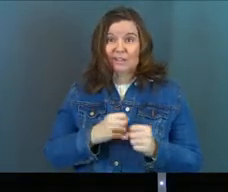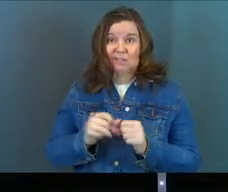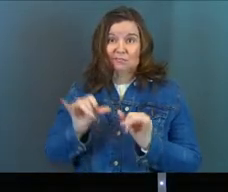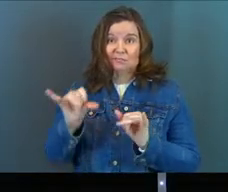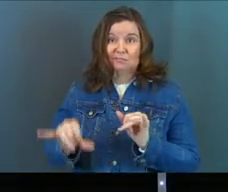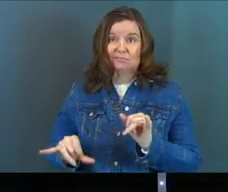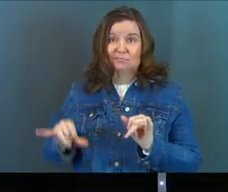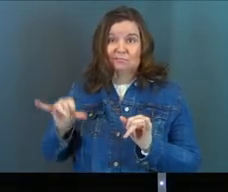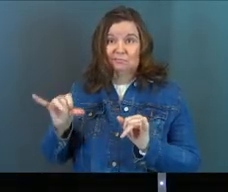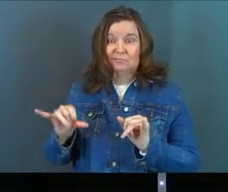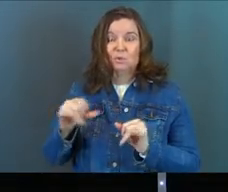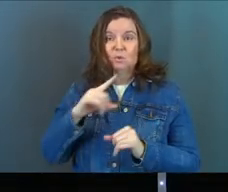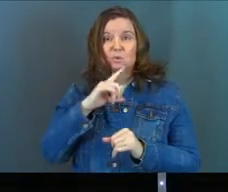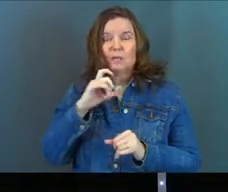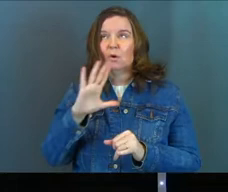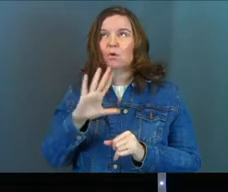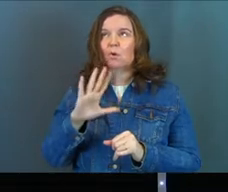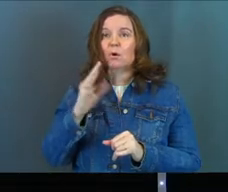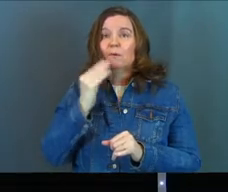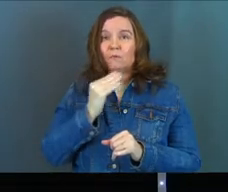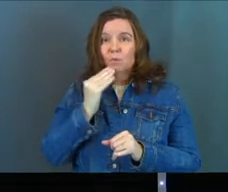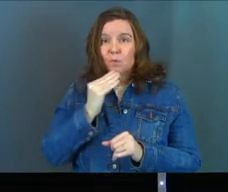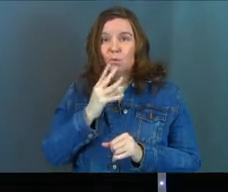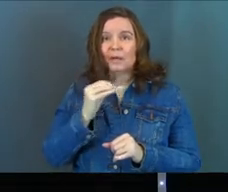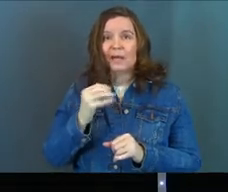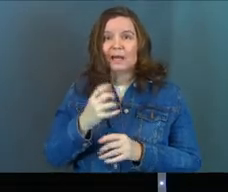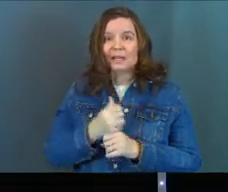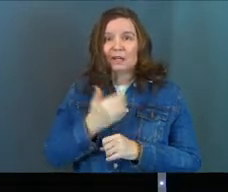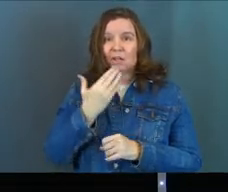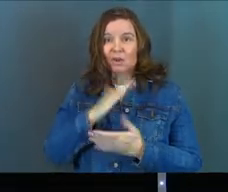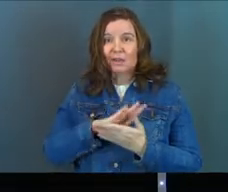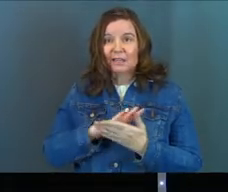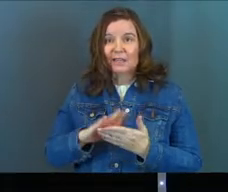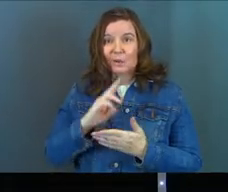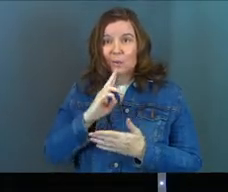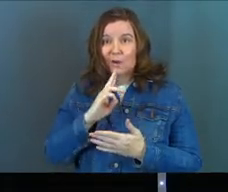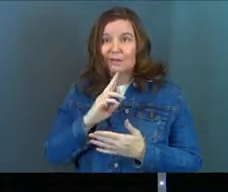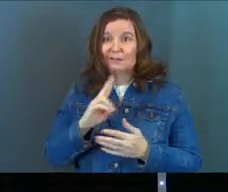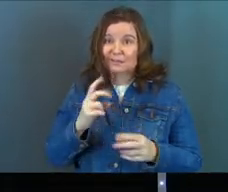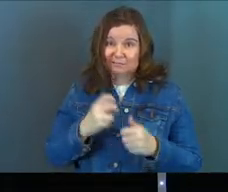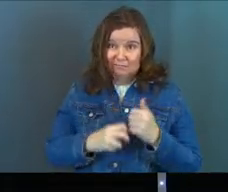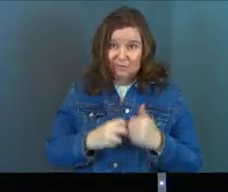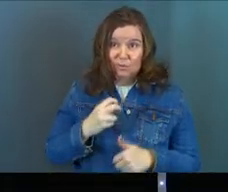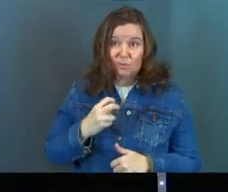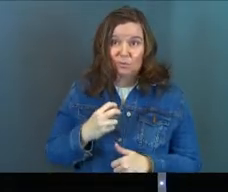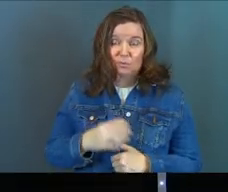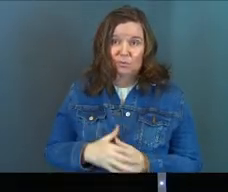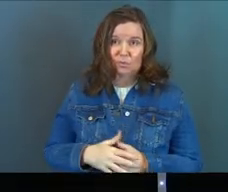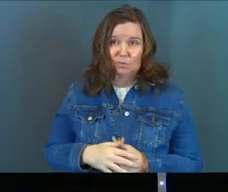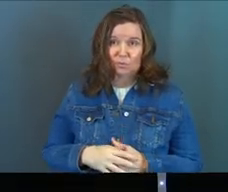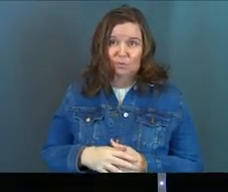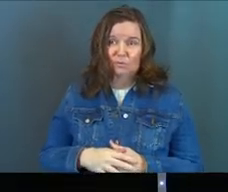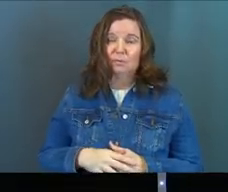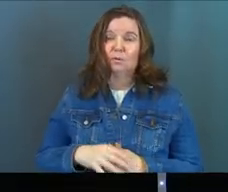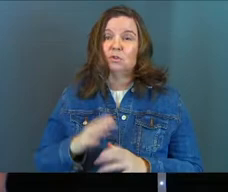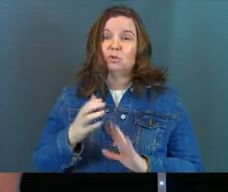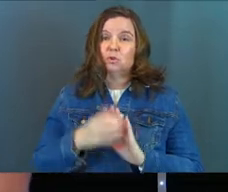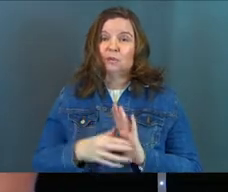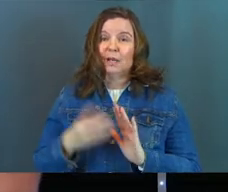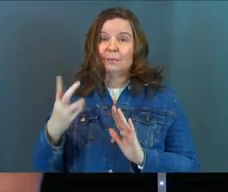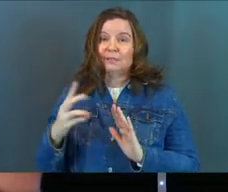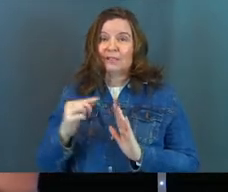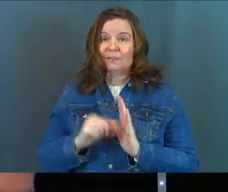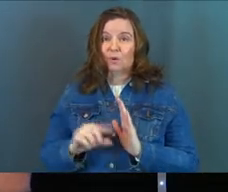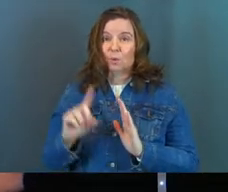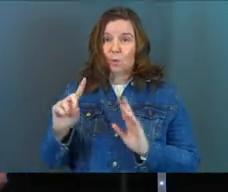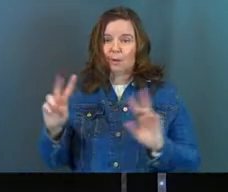the way. So desert or food and getting good, clean water is an issue. So chapter 16,